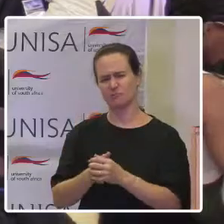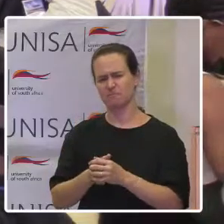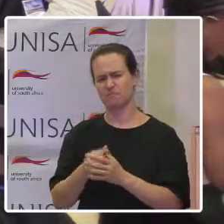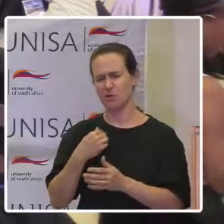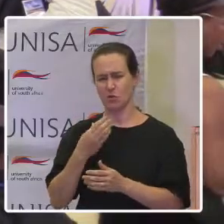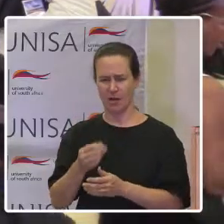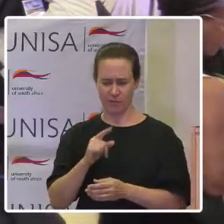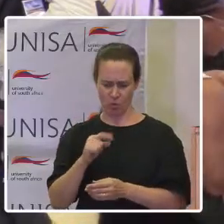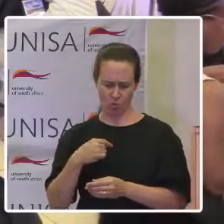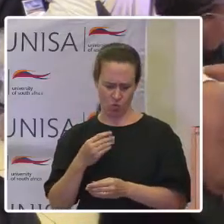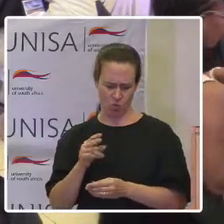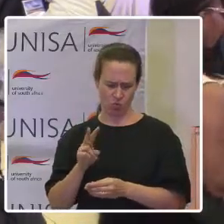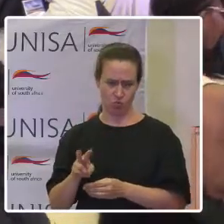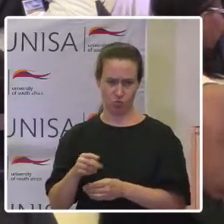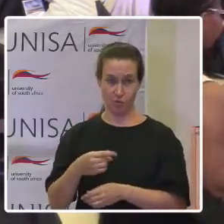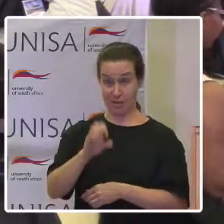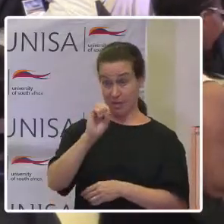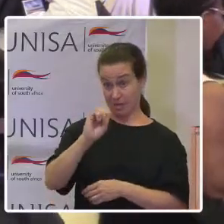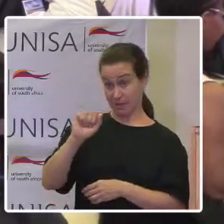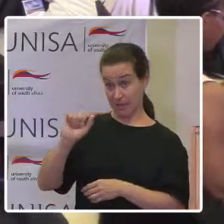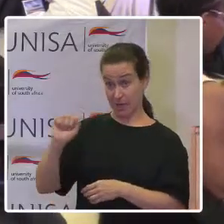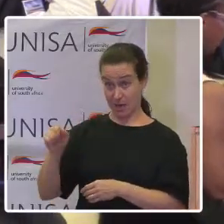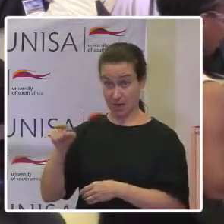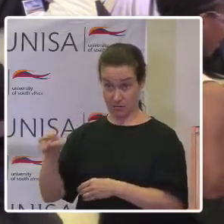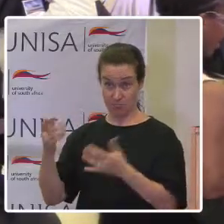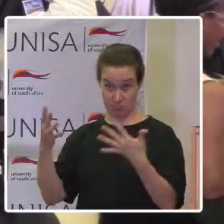looking into our SA Airlines industry.